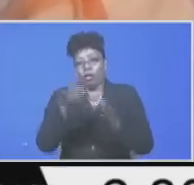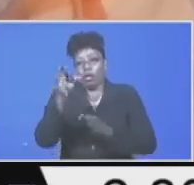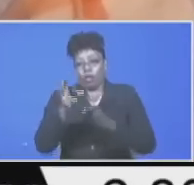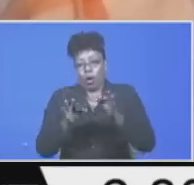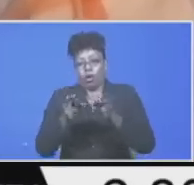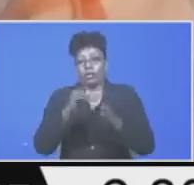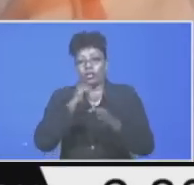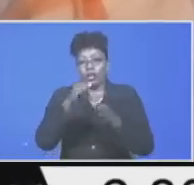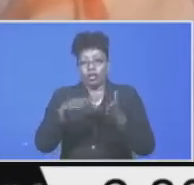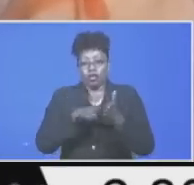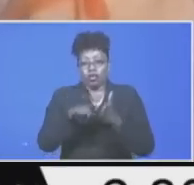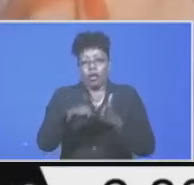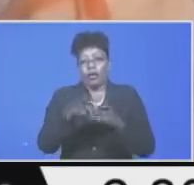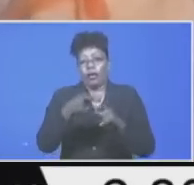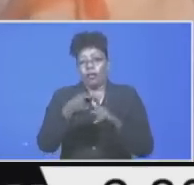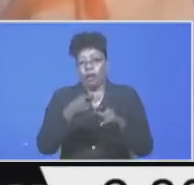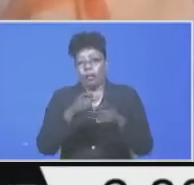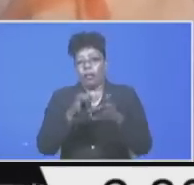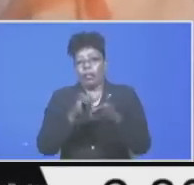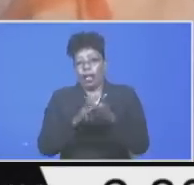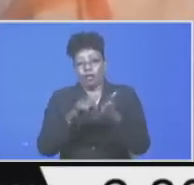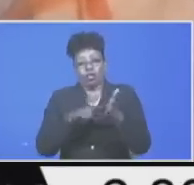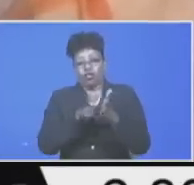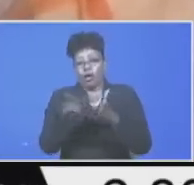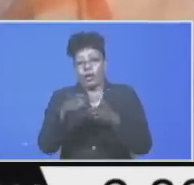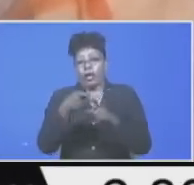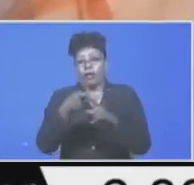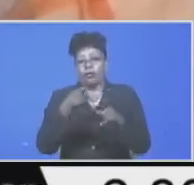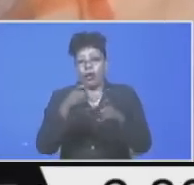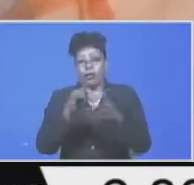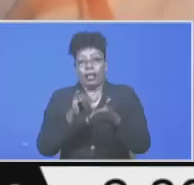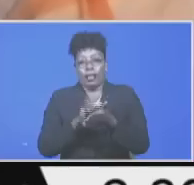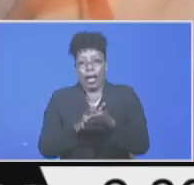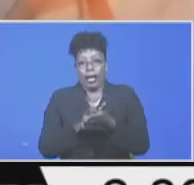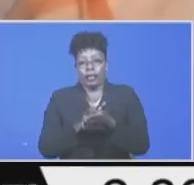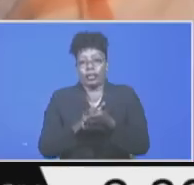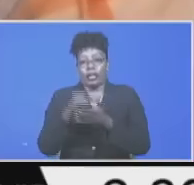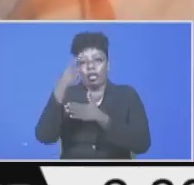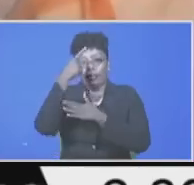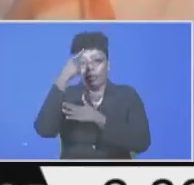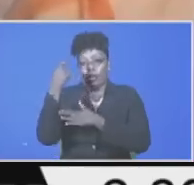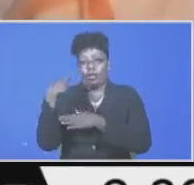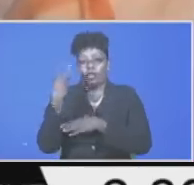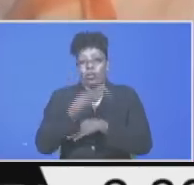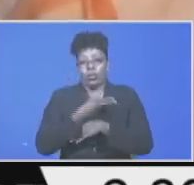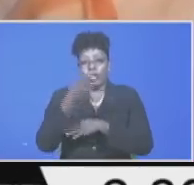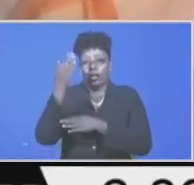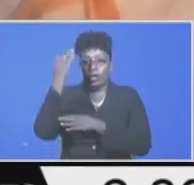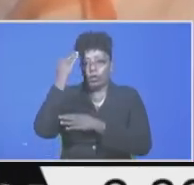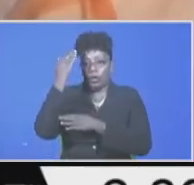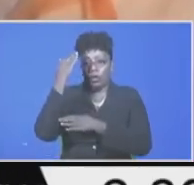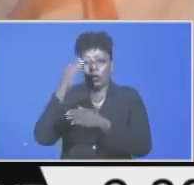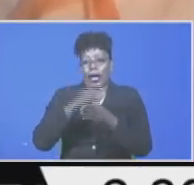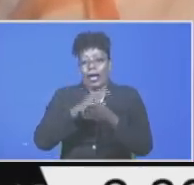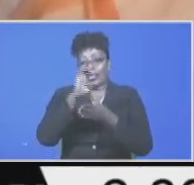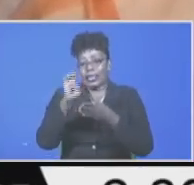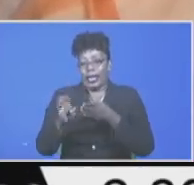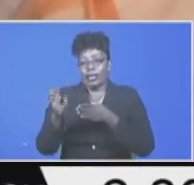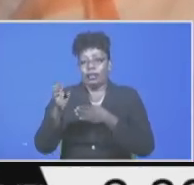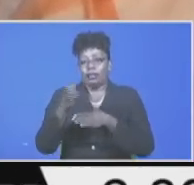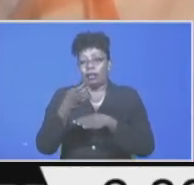away from doing our job. Let's not stray away from doing our job because we know at the end of the